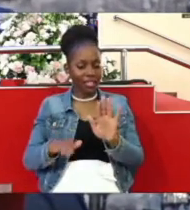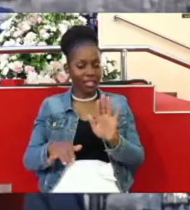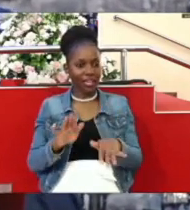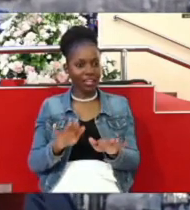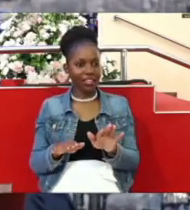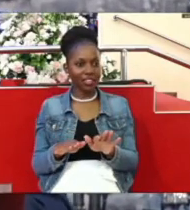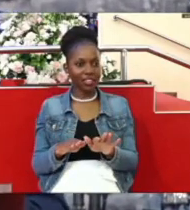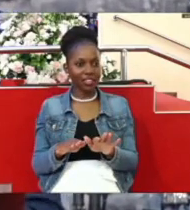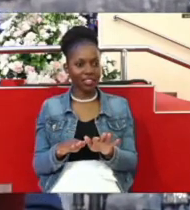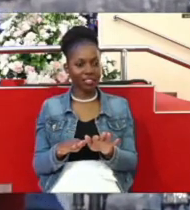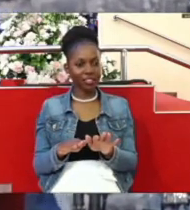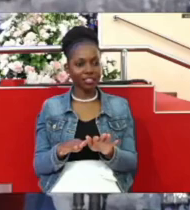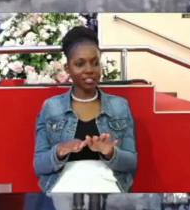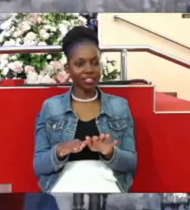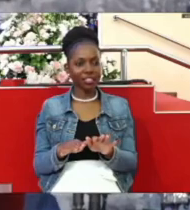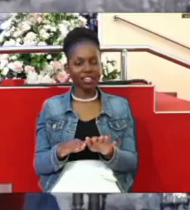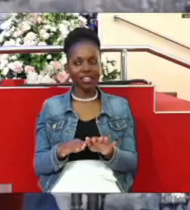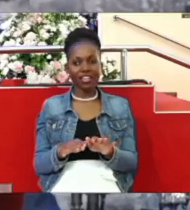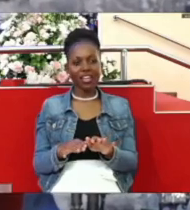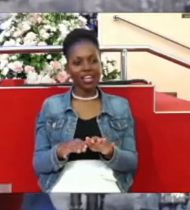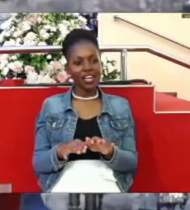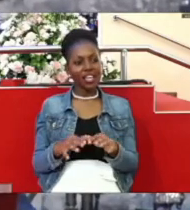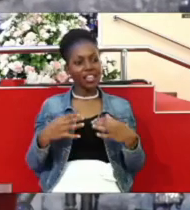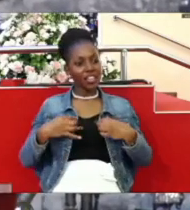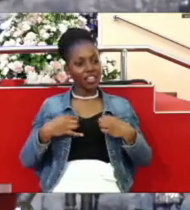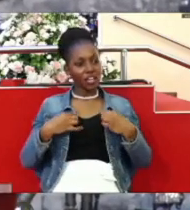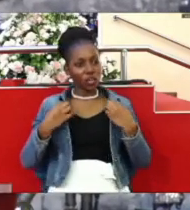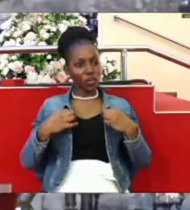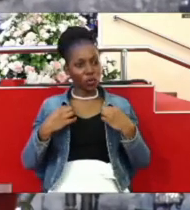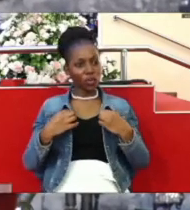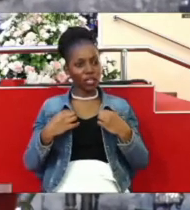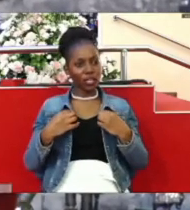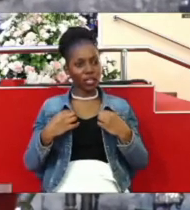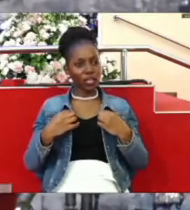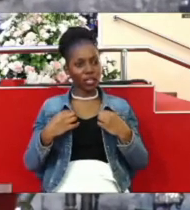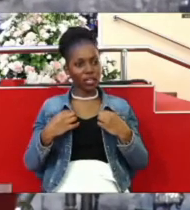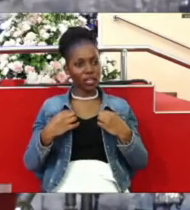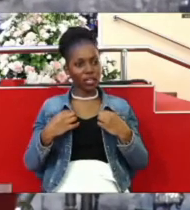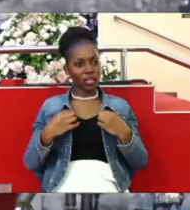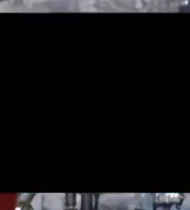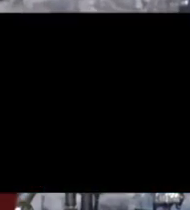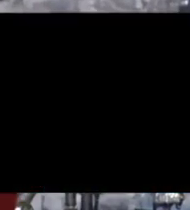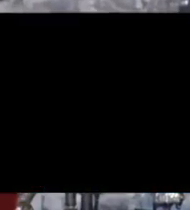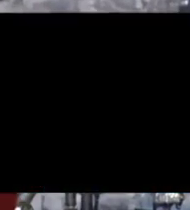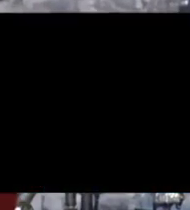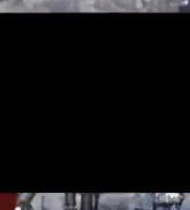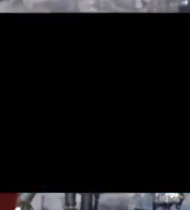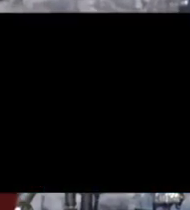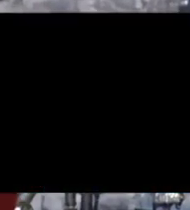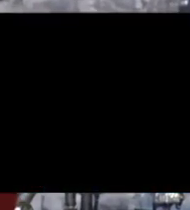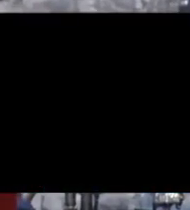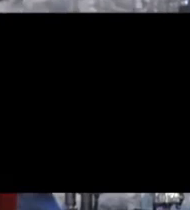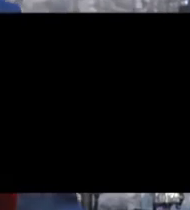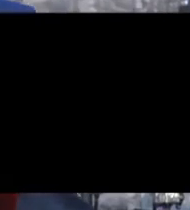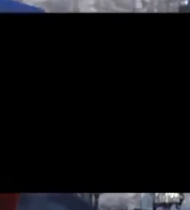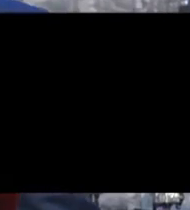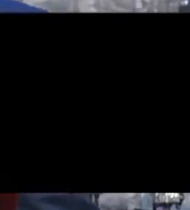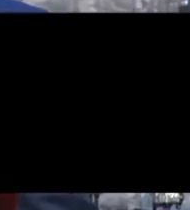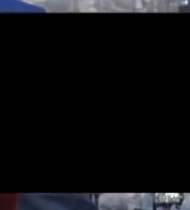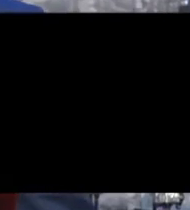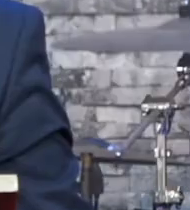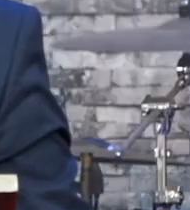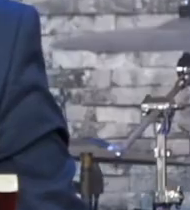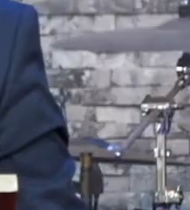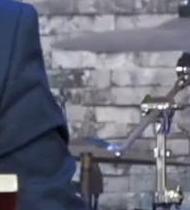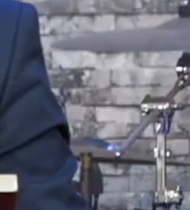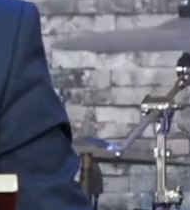suit was supposed to be grey. Ilikuwa suti ikue rangi ya kijivu. All the suits were supposed to be grey. Suti zote